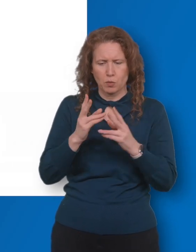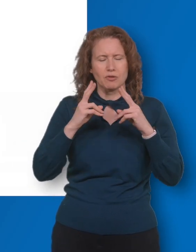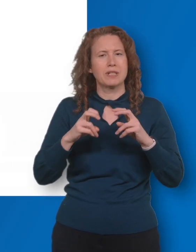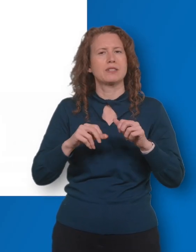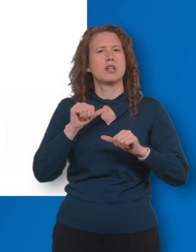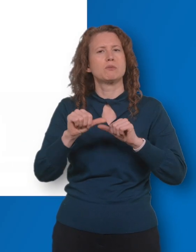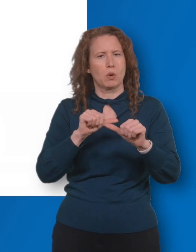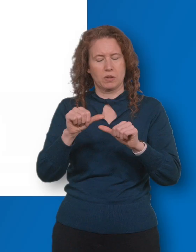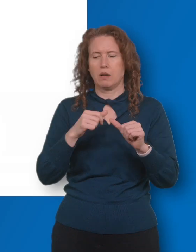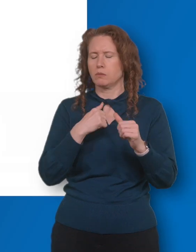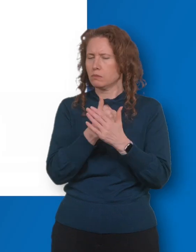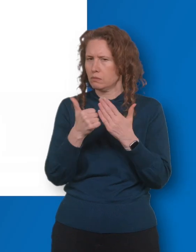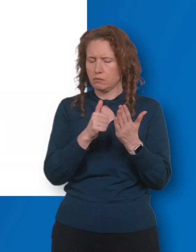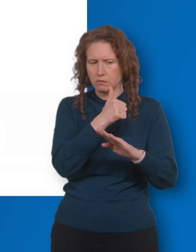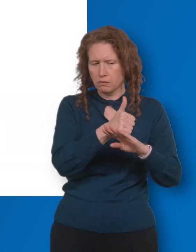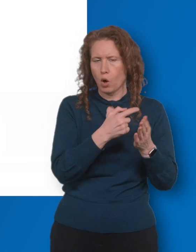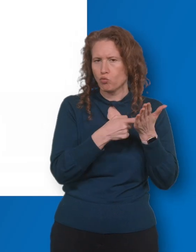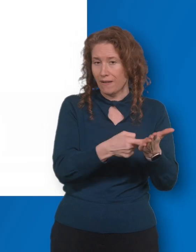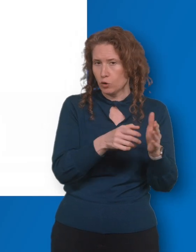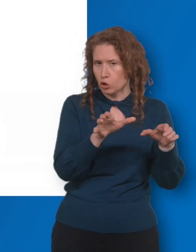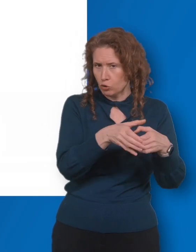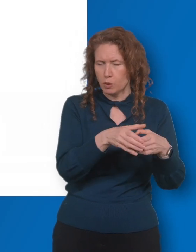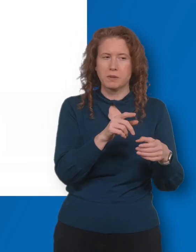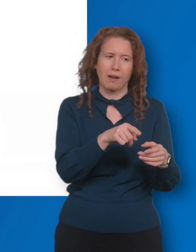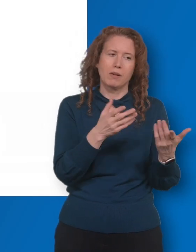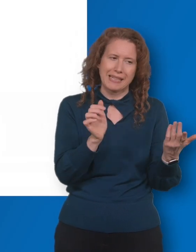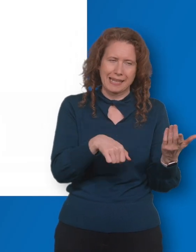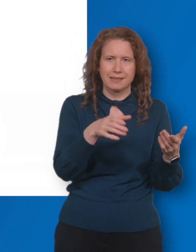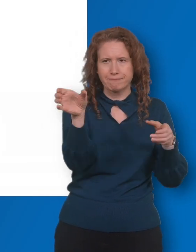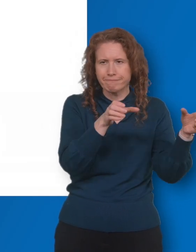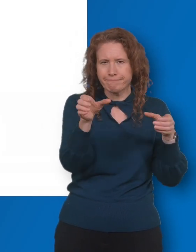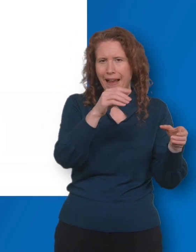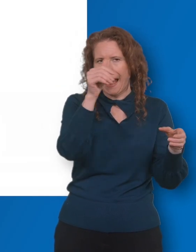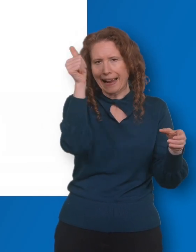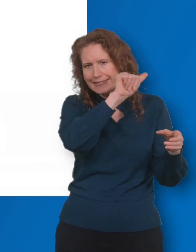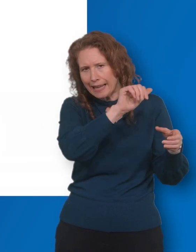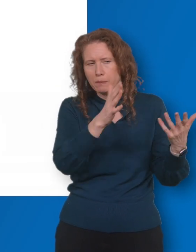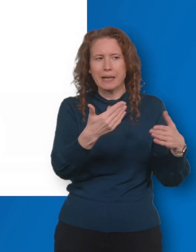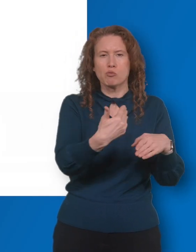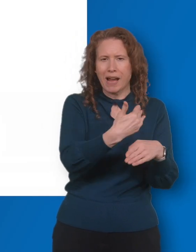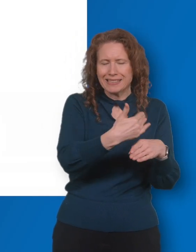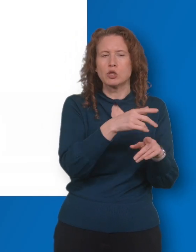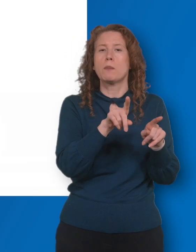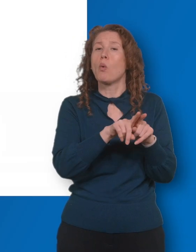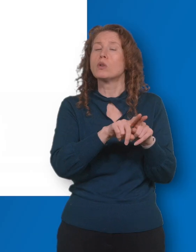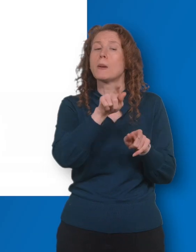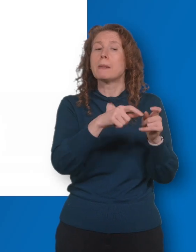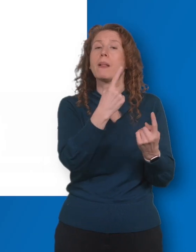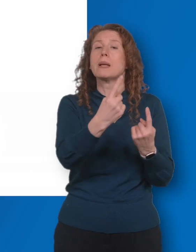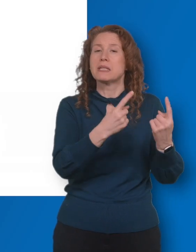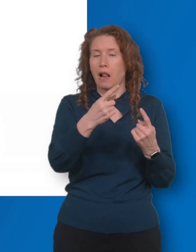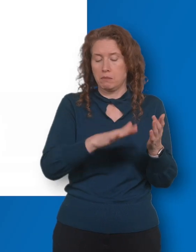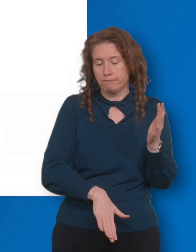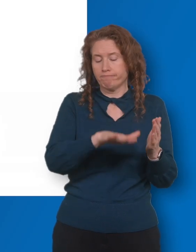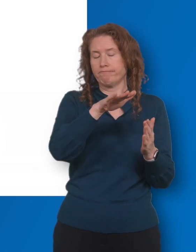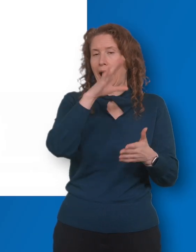a reference group, so dry, stuffy academics, practitioners, but also people with lived experience